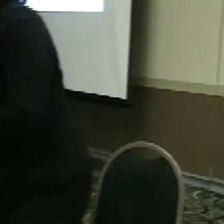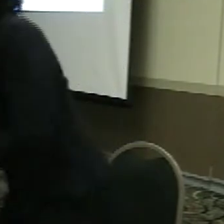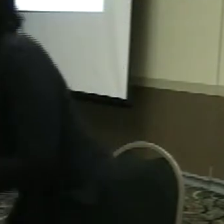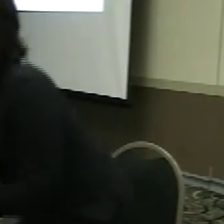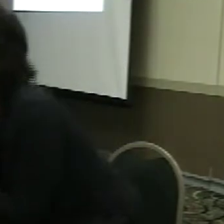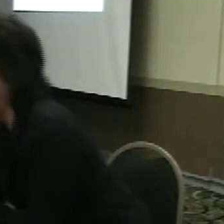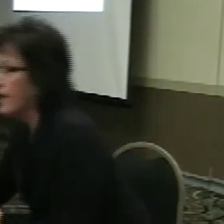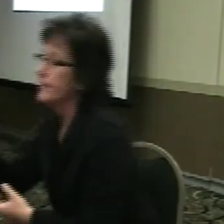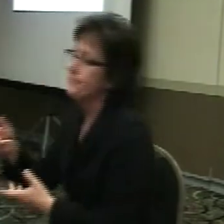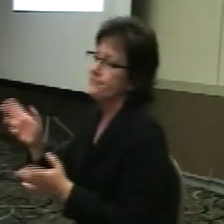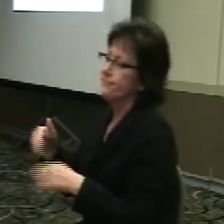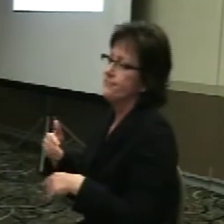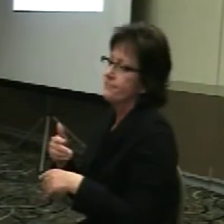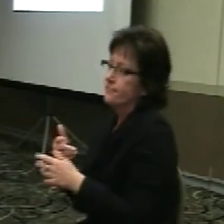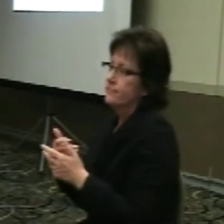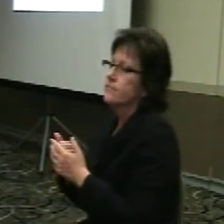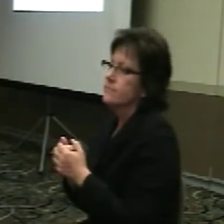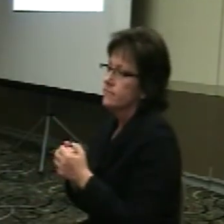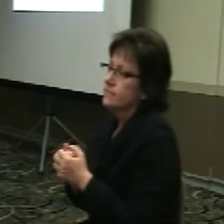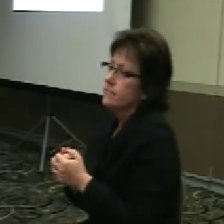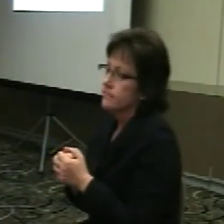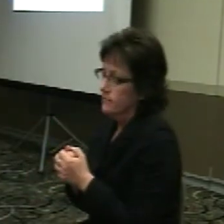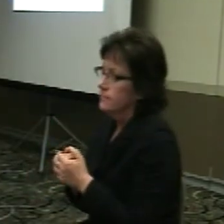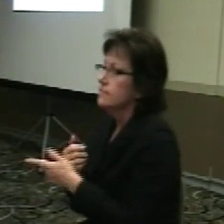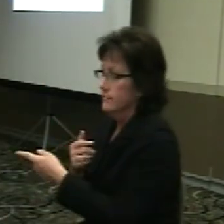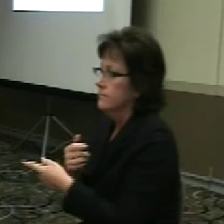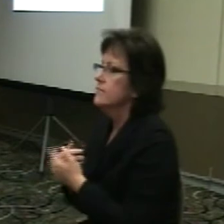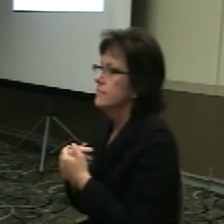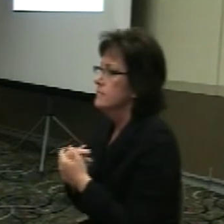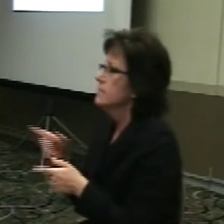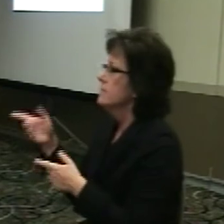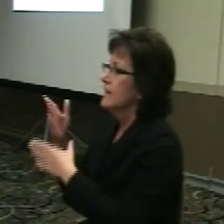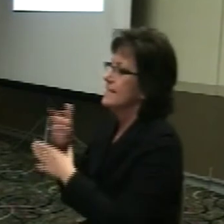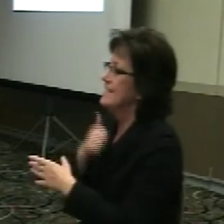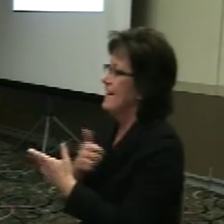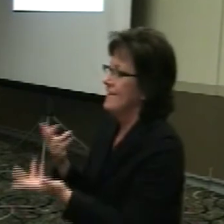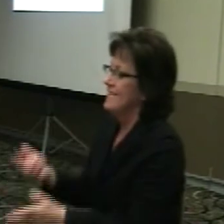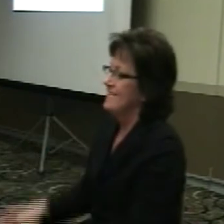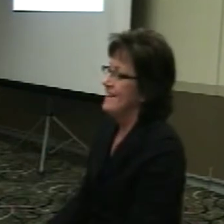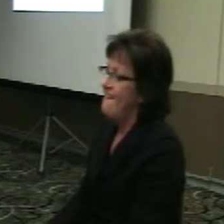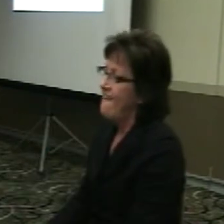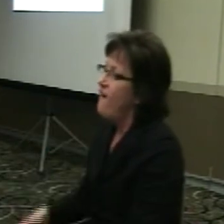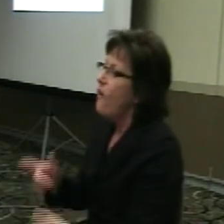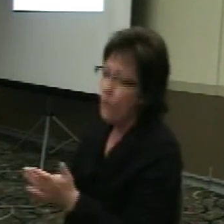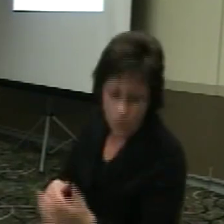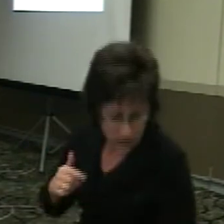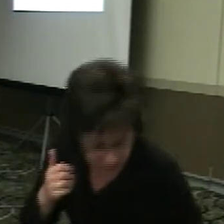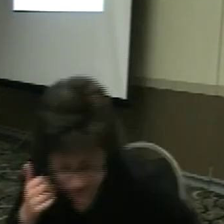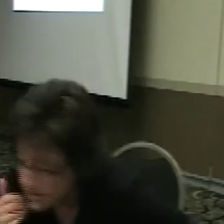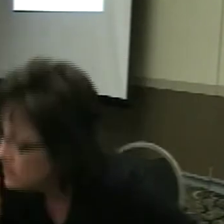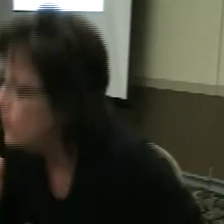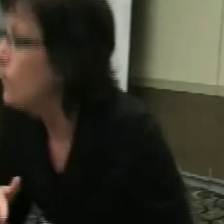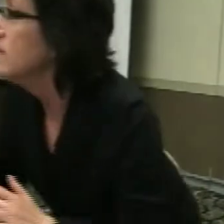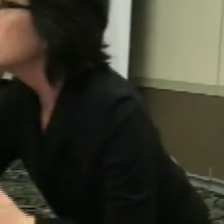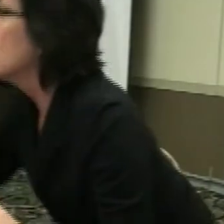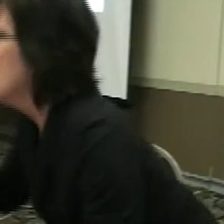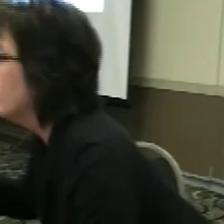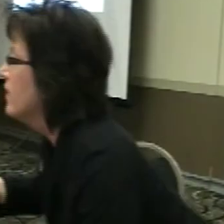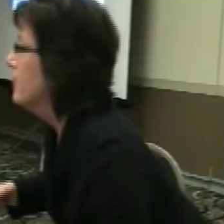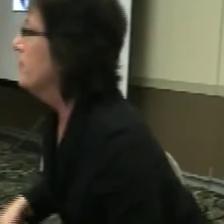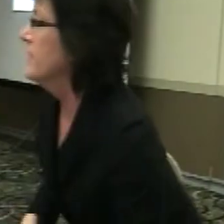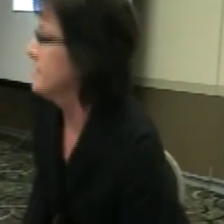would just do something right. Right? What's the cool thing about being the teacher? You can make the